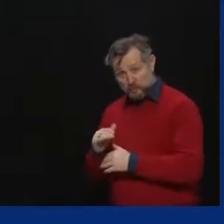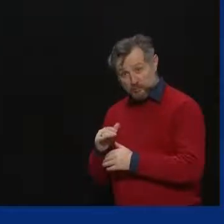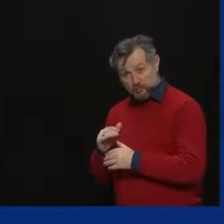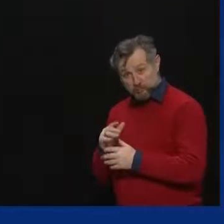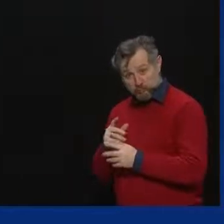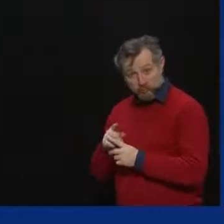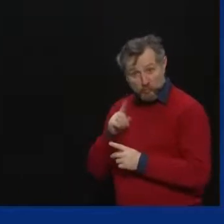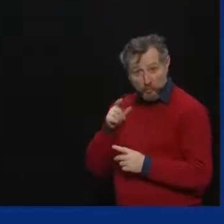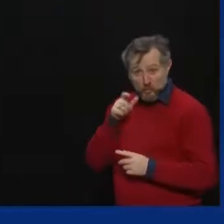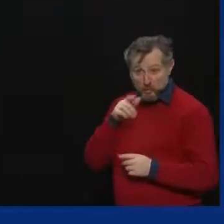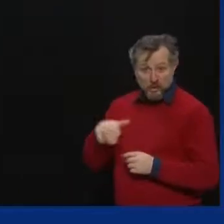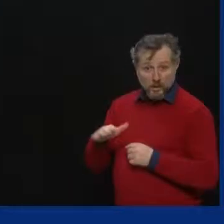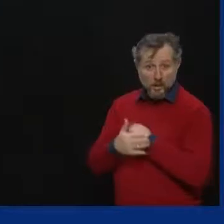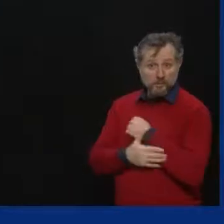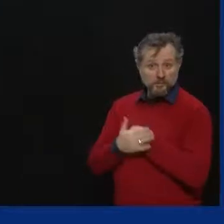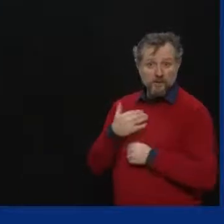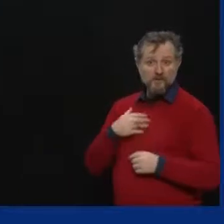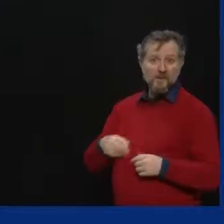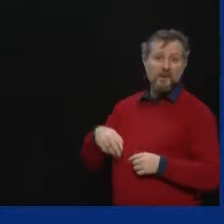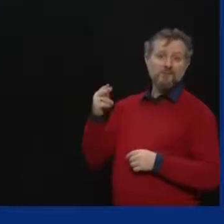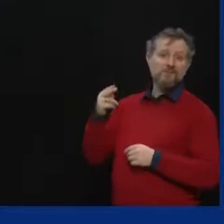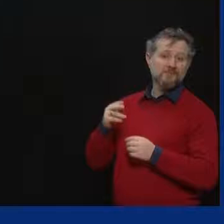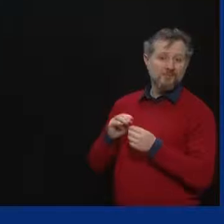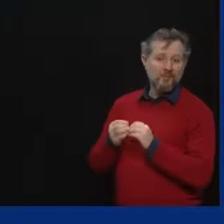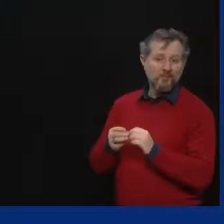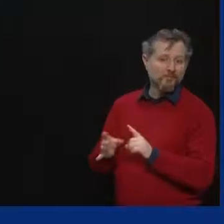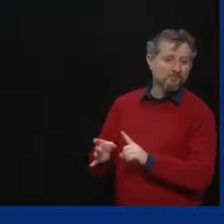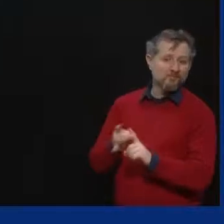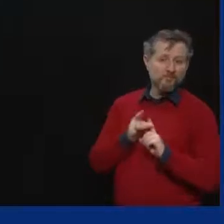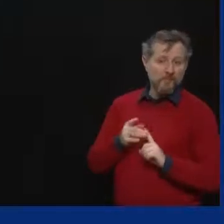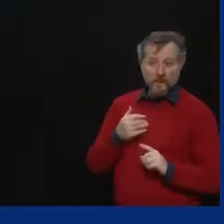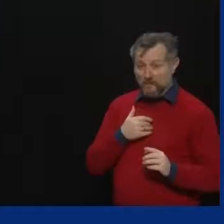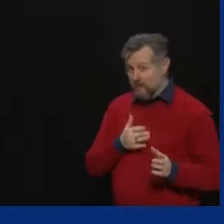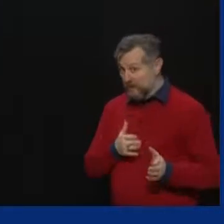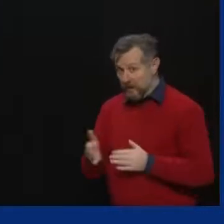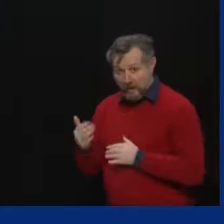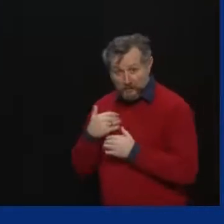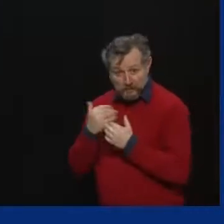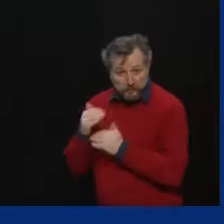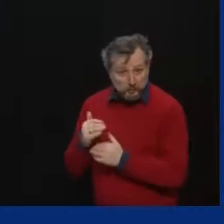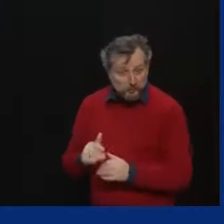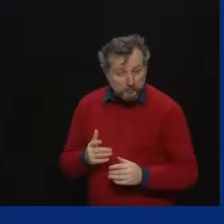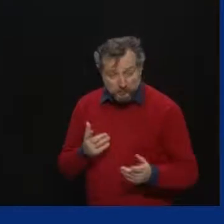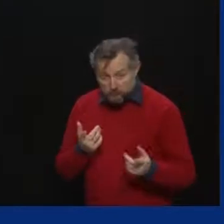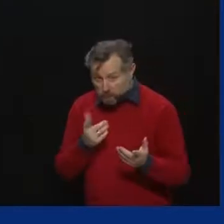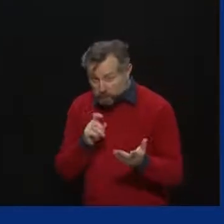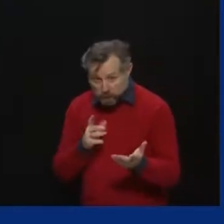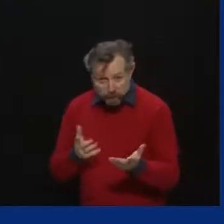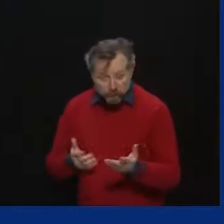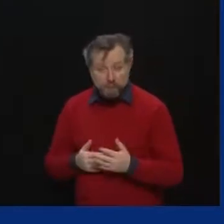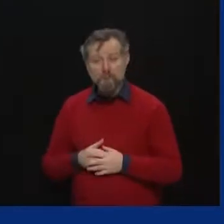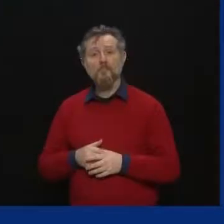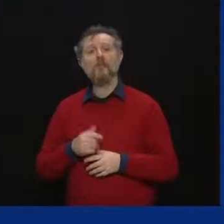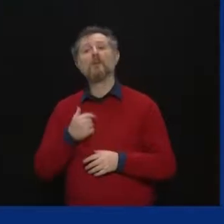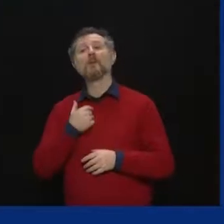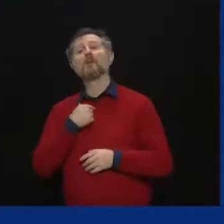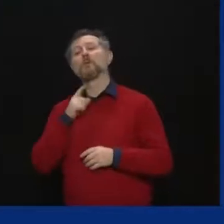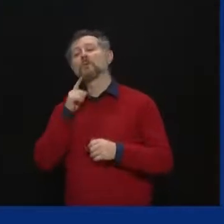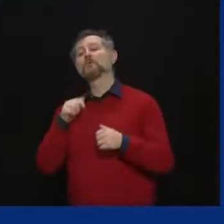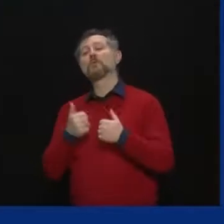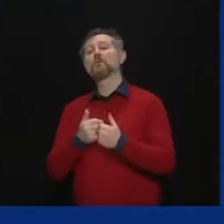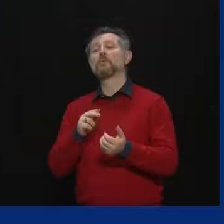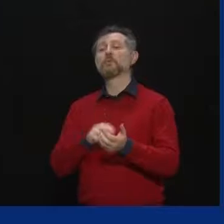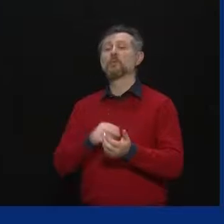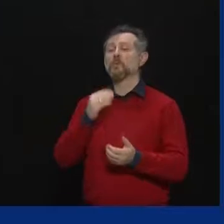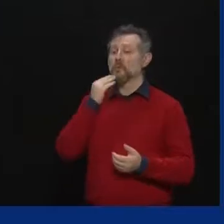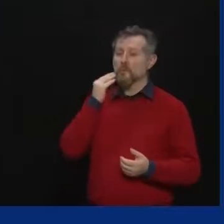higher rates of COVID hospitalizations. One of the challenges we've been facing with some of the nursing homes is that they want to